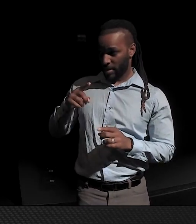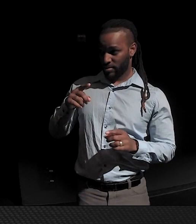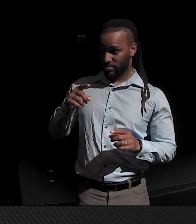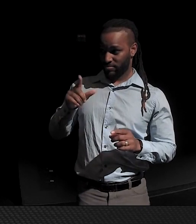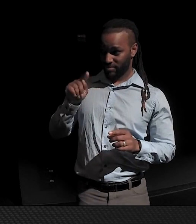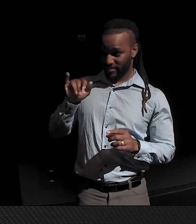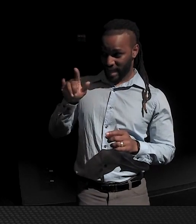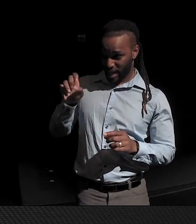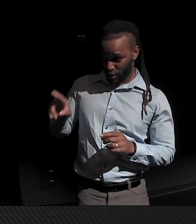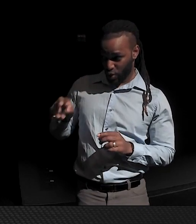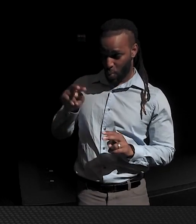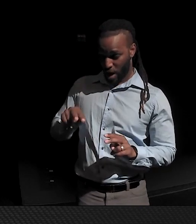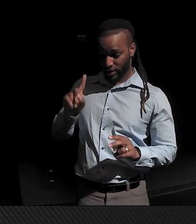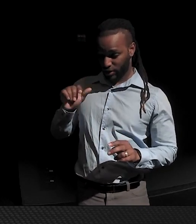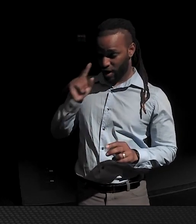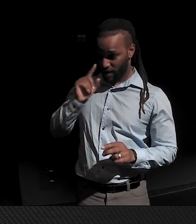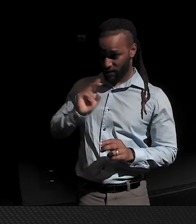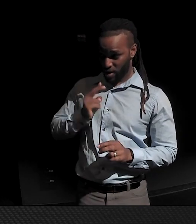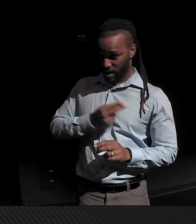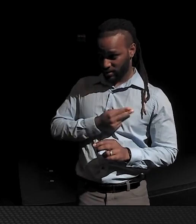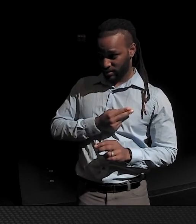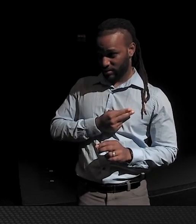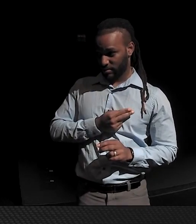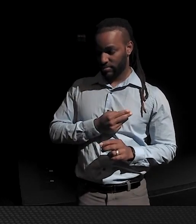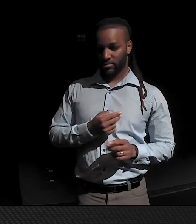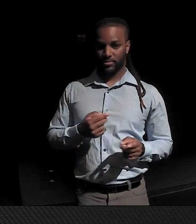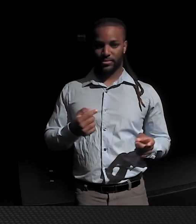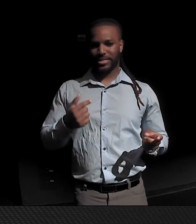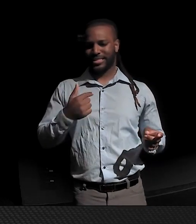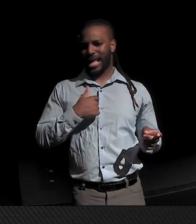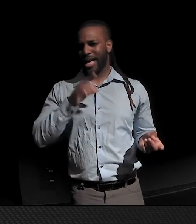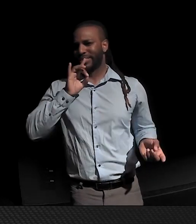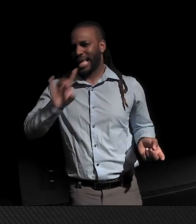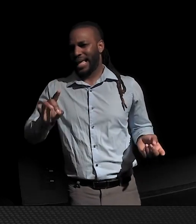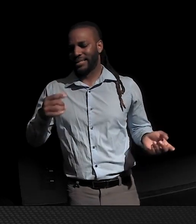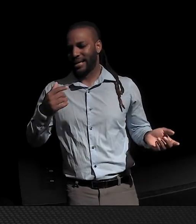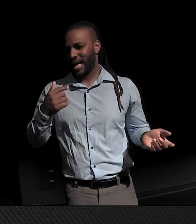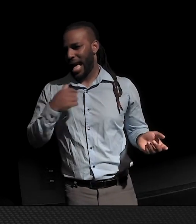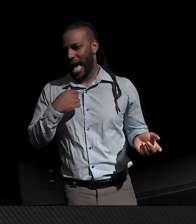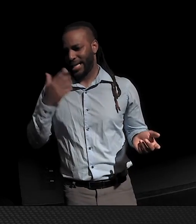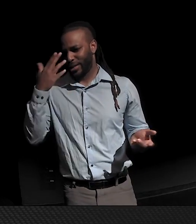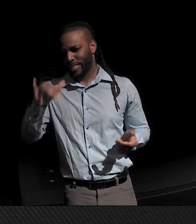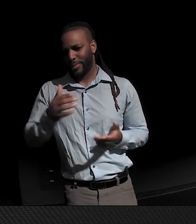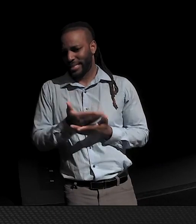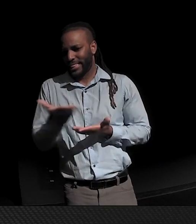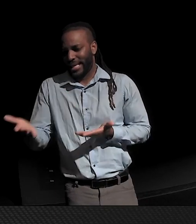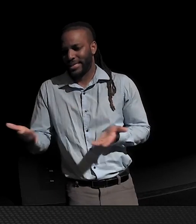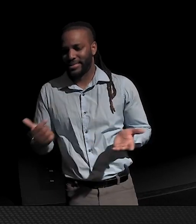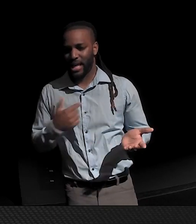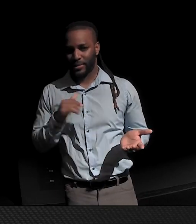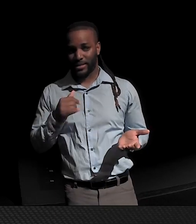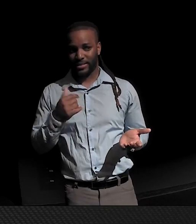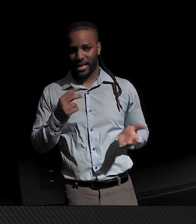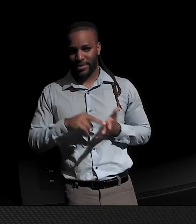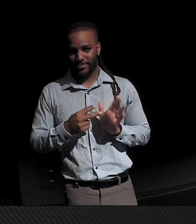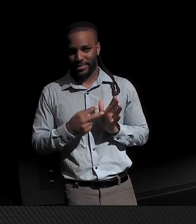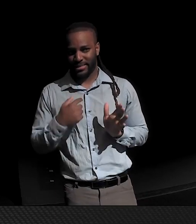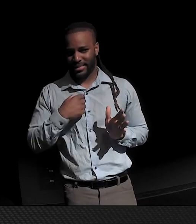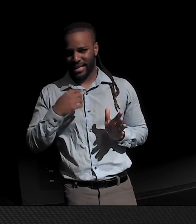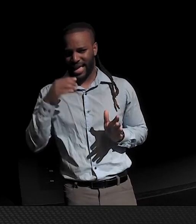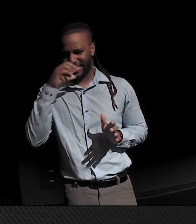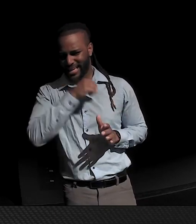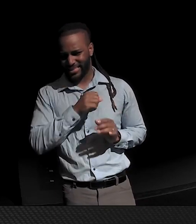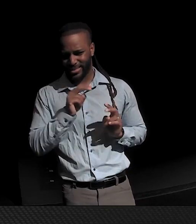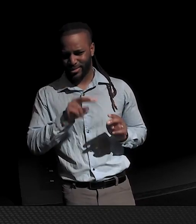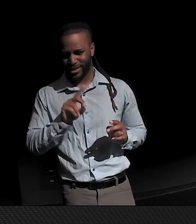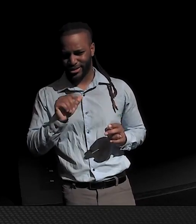want to watch our dog while we're on vacation? And I was 8. I didn't know that was like a thing that happened. So I was like, I mean, I guess I'll watch